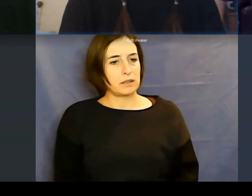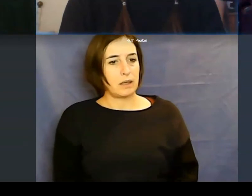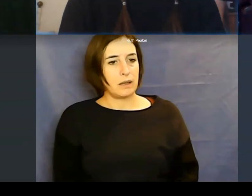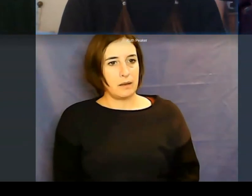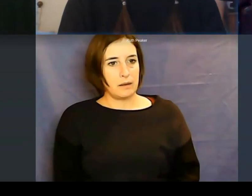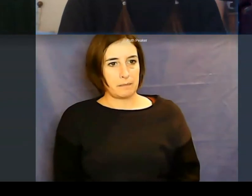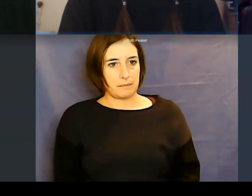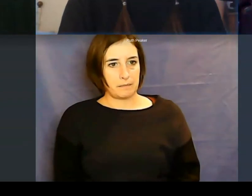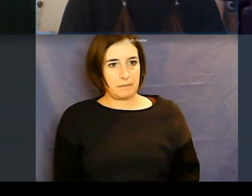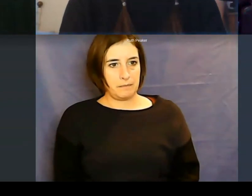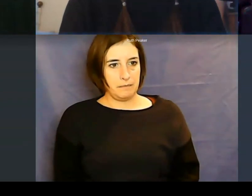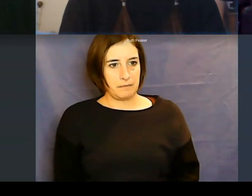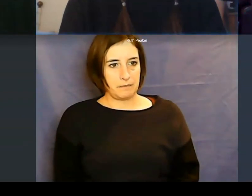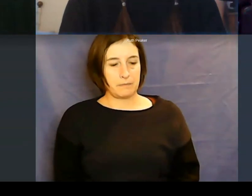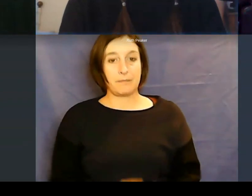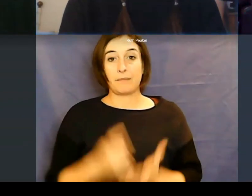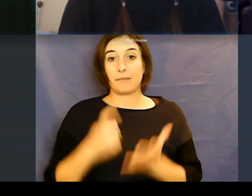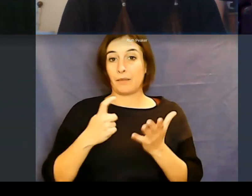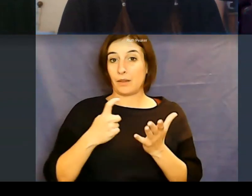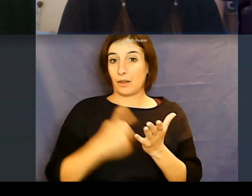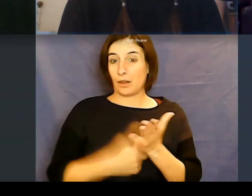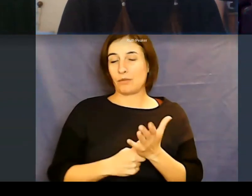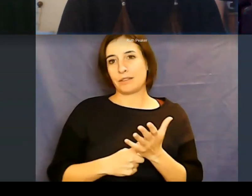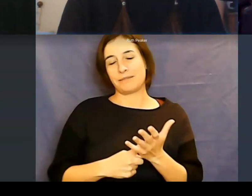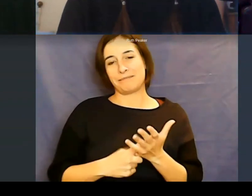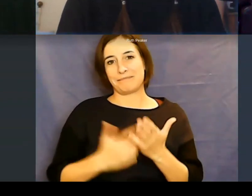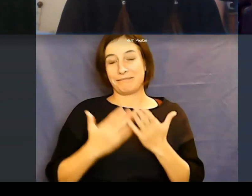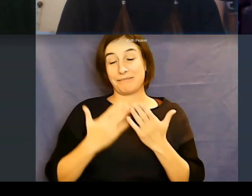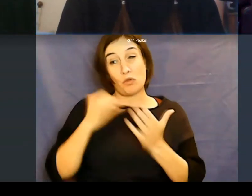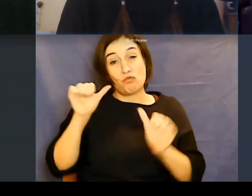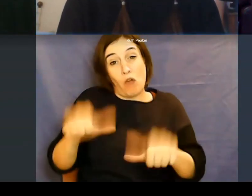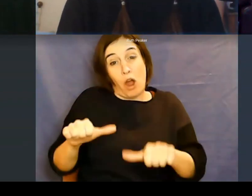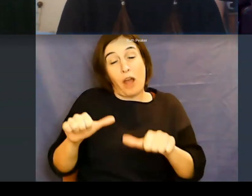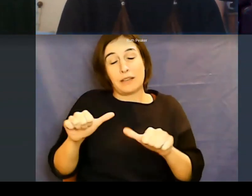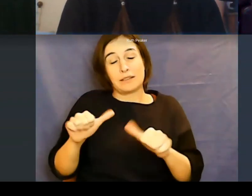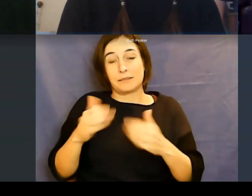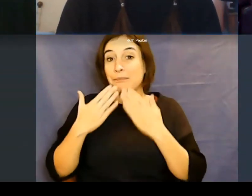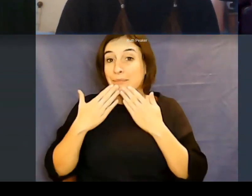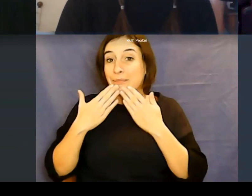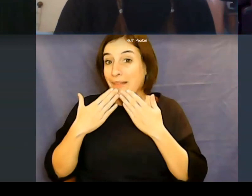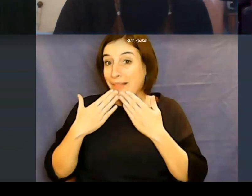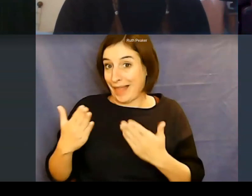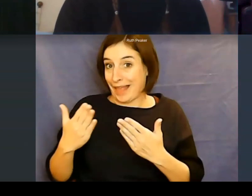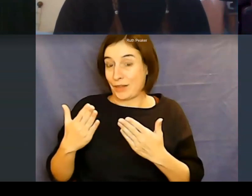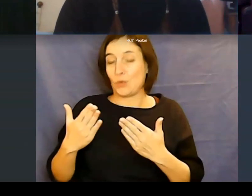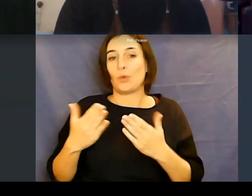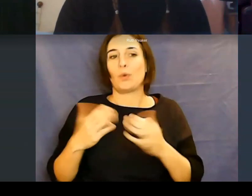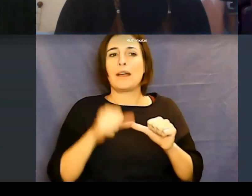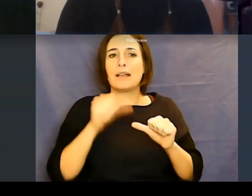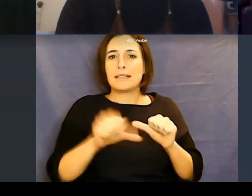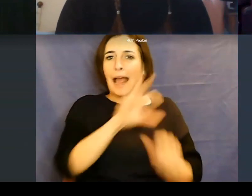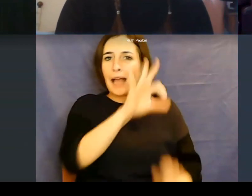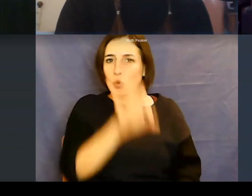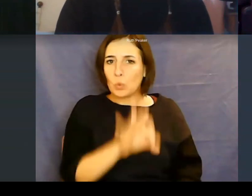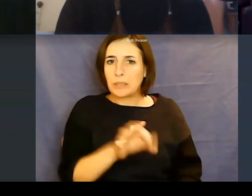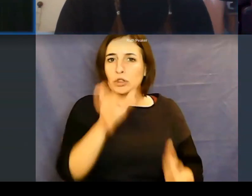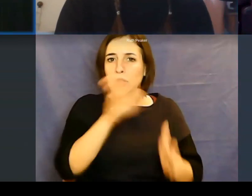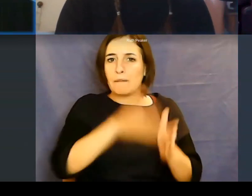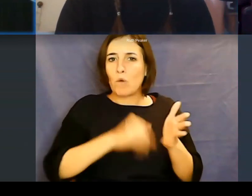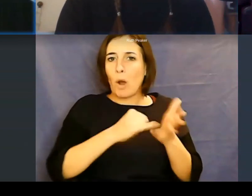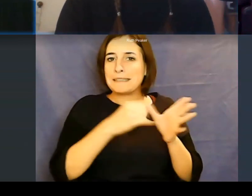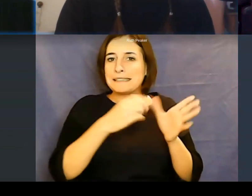is almost the perfect segue, so I thank you for that, into our next question from the chat from Sam. Around,